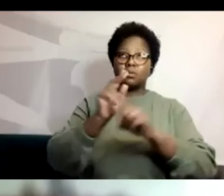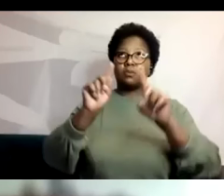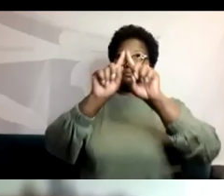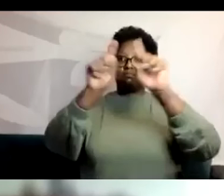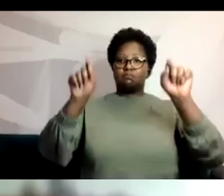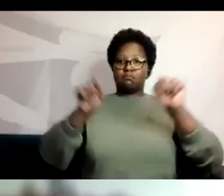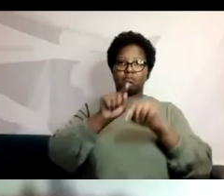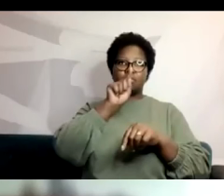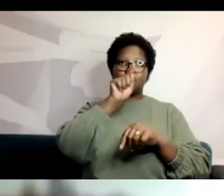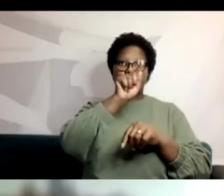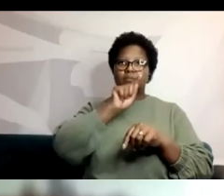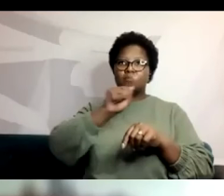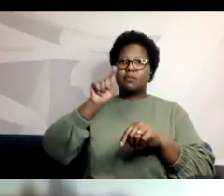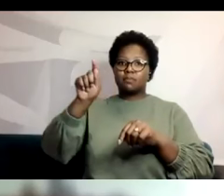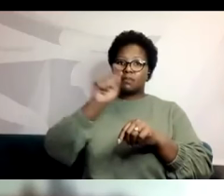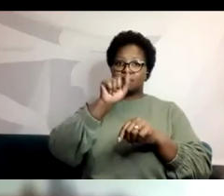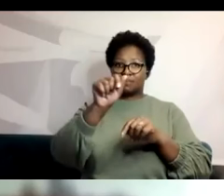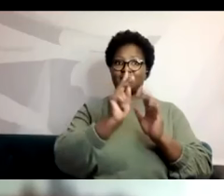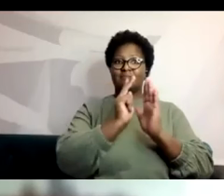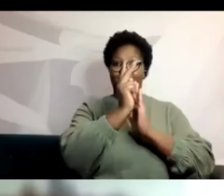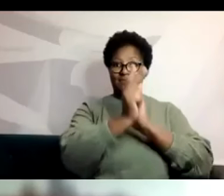you run the video, please?